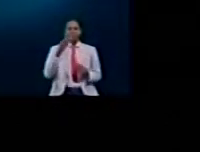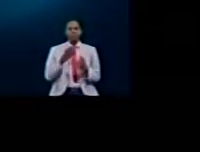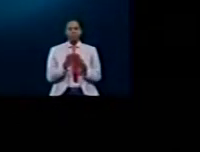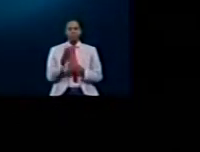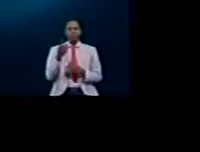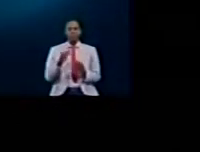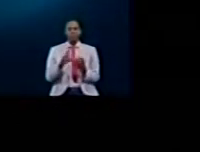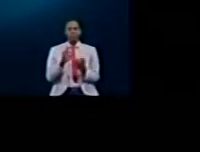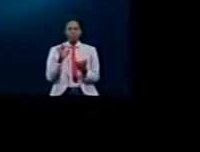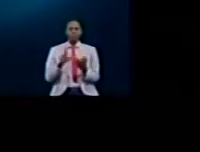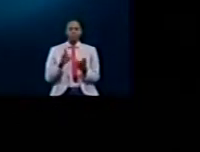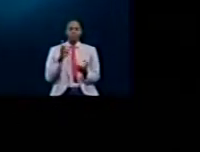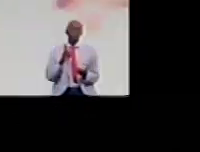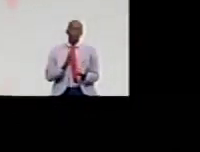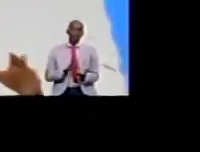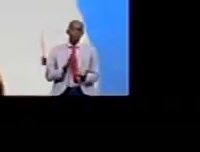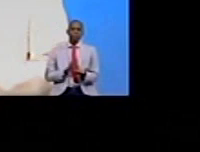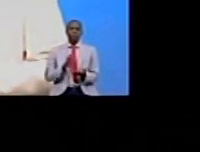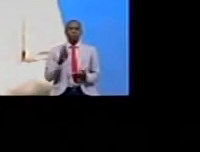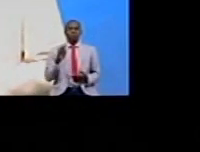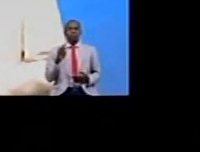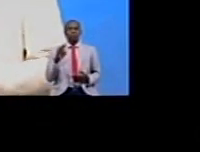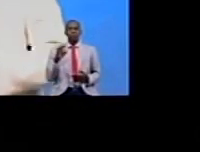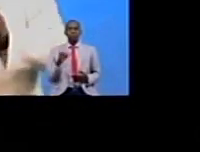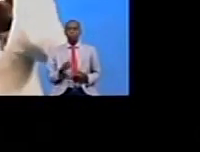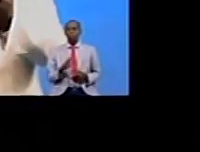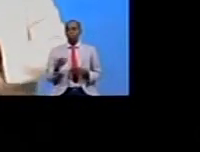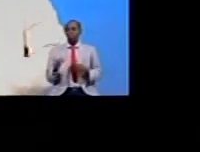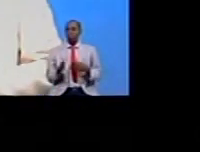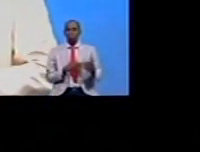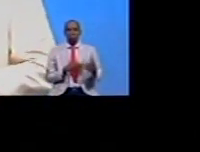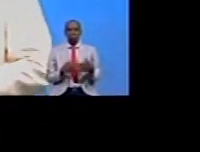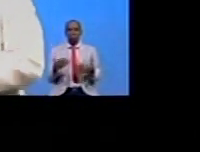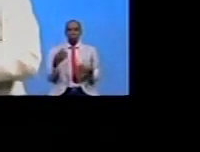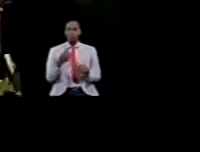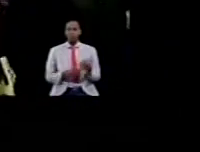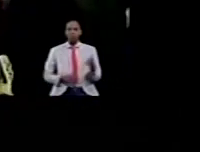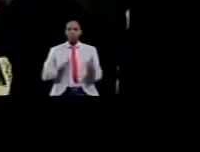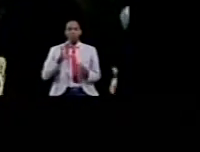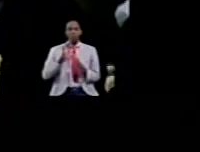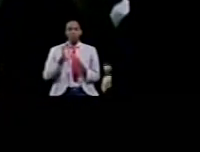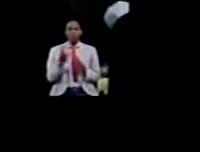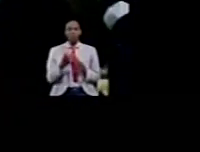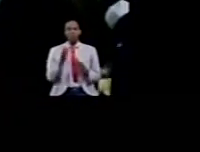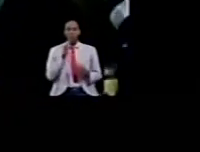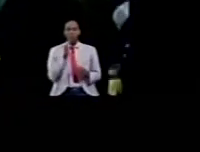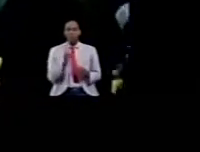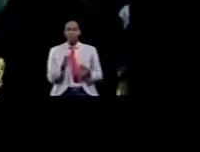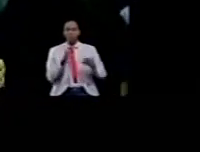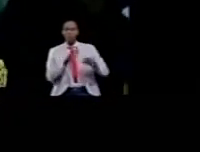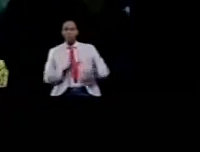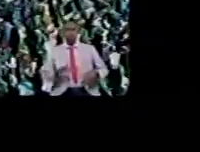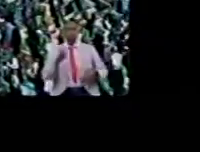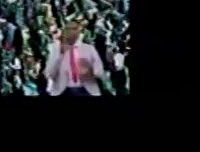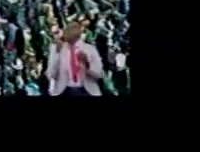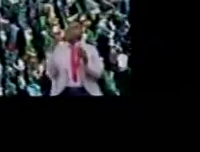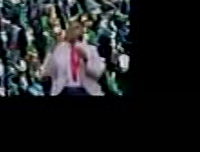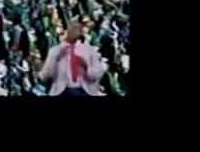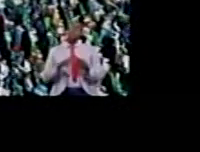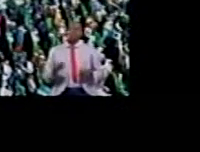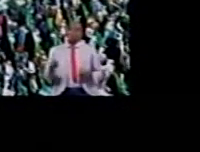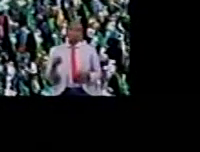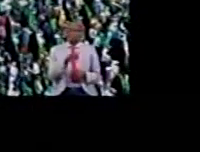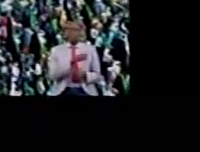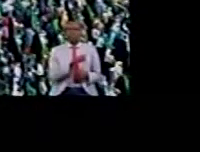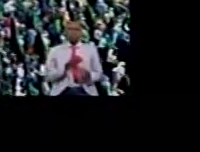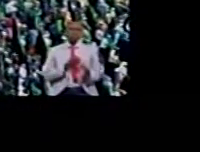vessel, Dr. W.F. Kumuyi. No matter what your condition is, mercy is coming to you. The rings